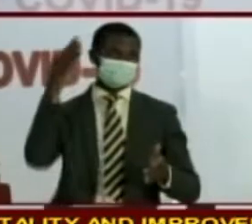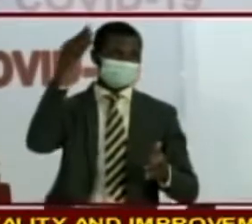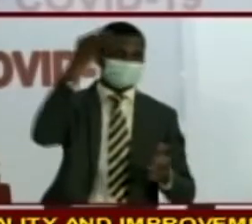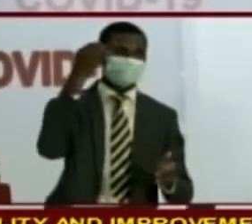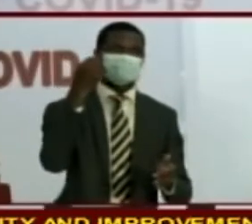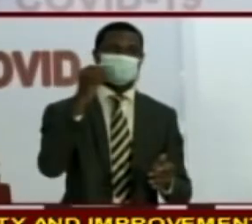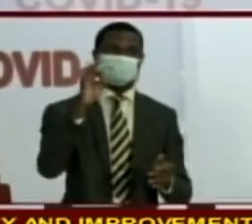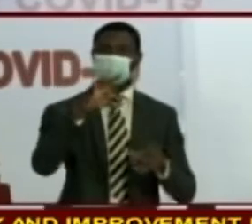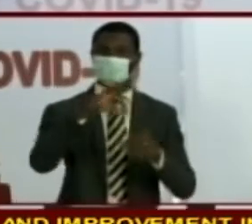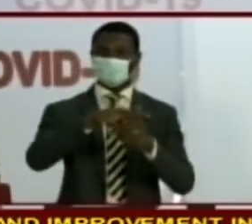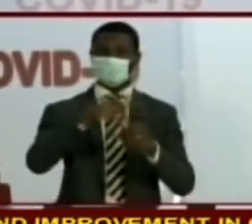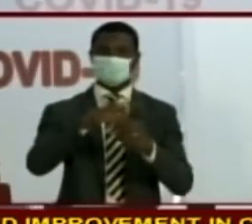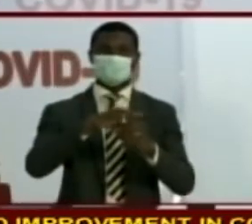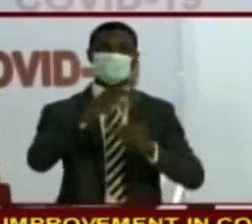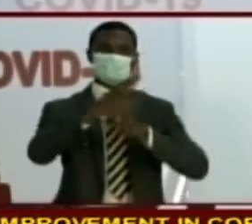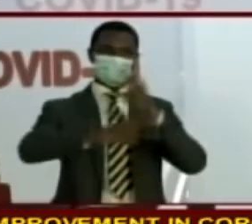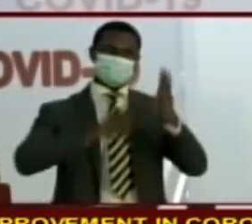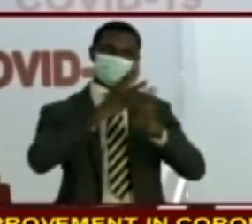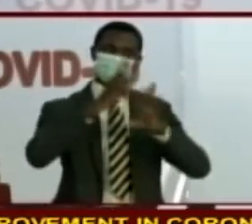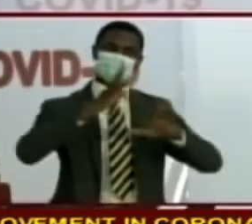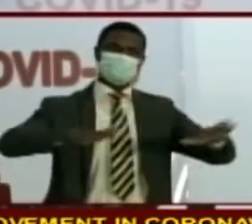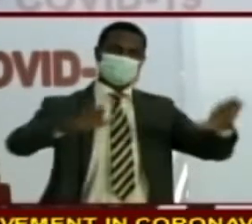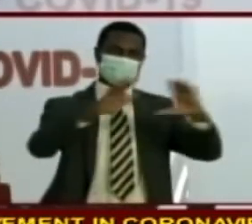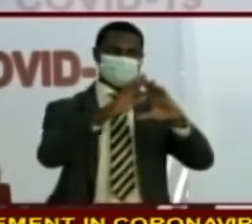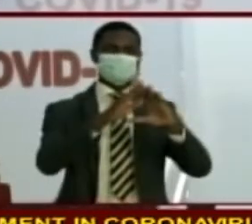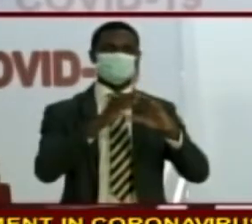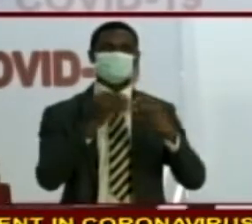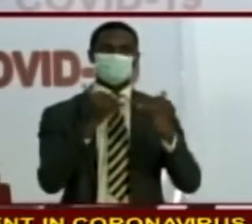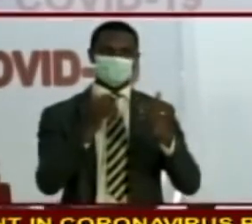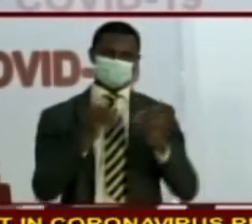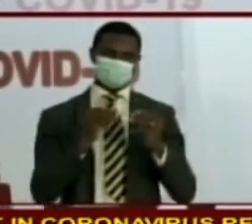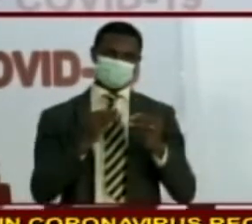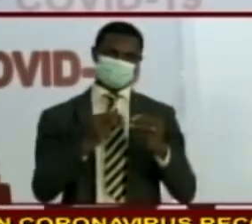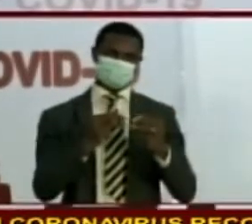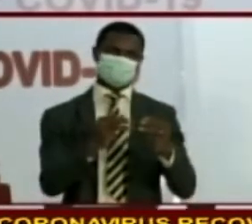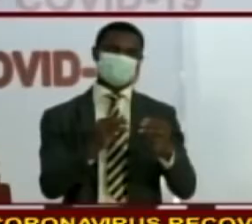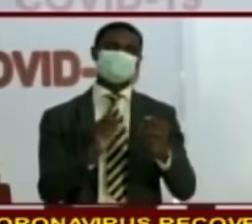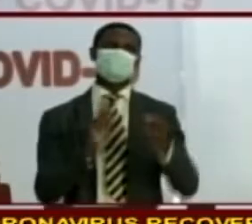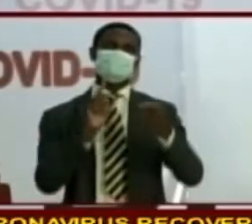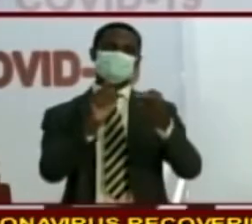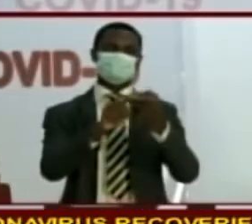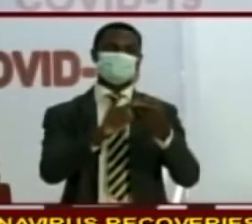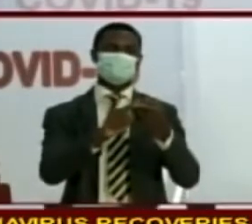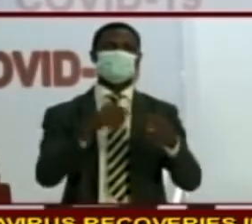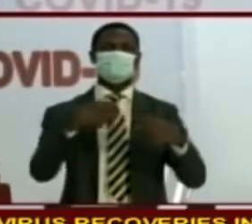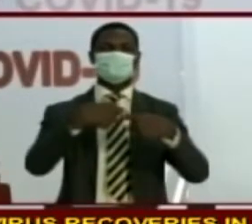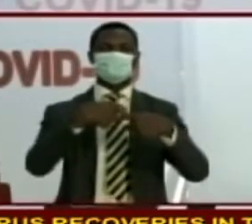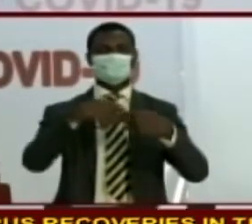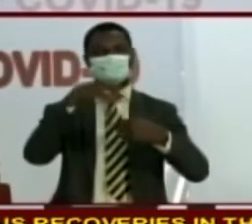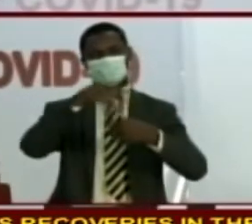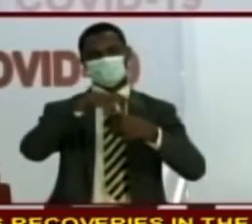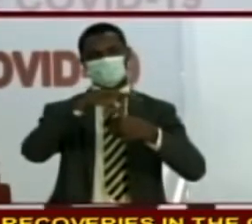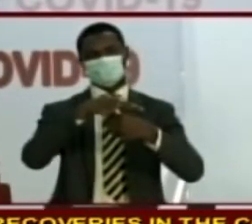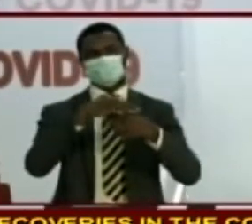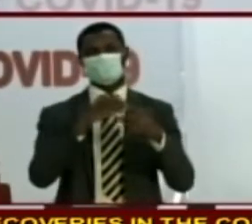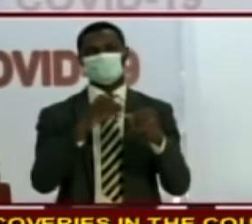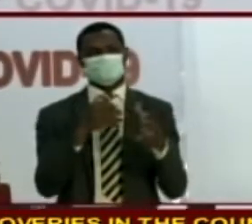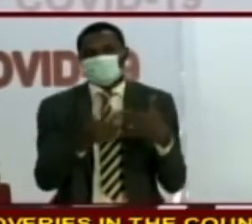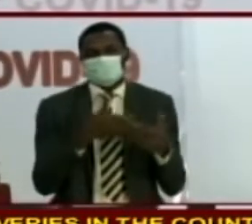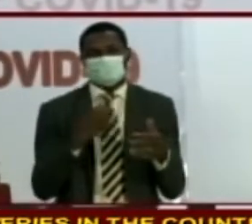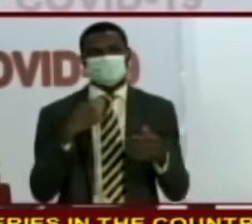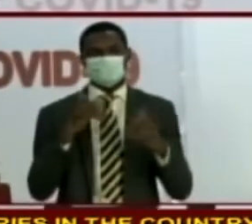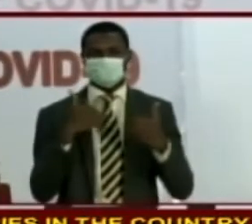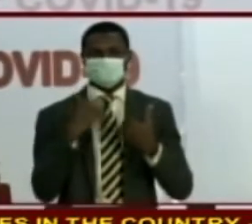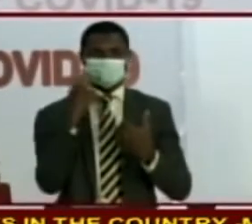world was gravitating towards electronic voting, in spite of the fact that we have also seen, even in